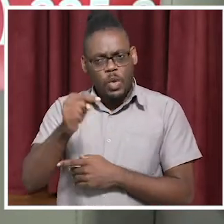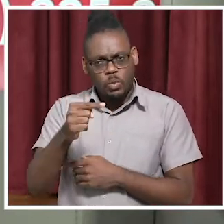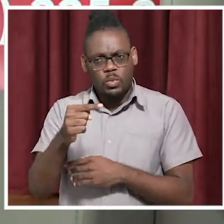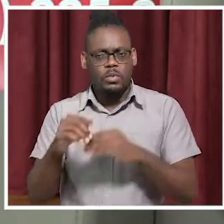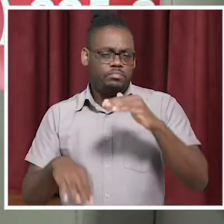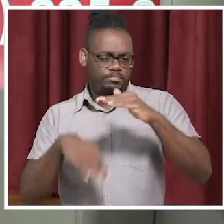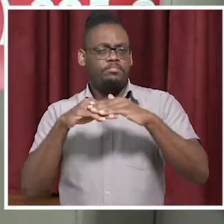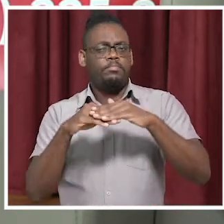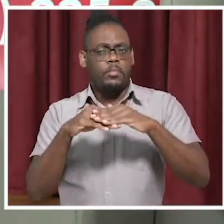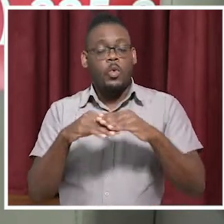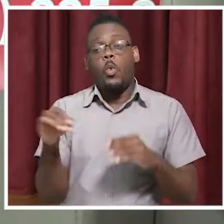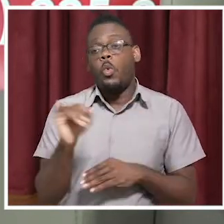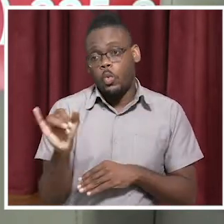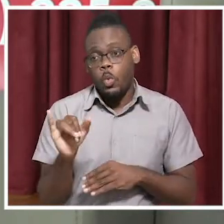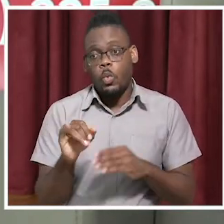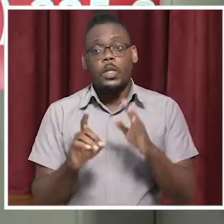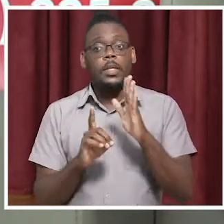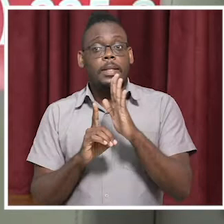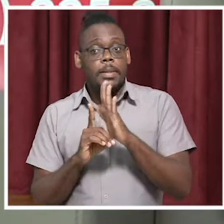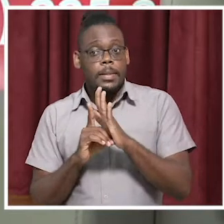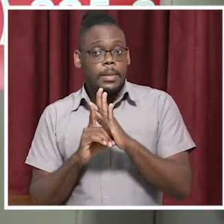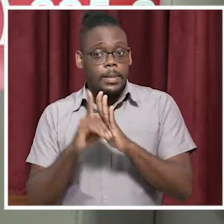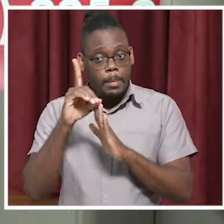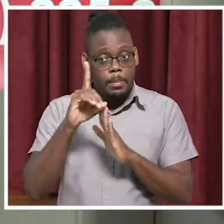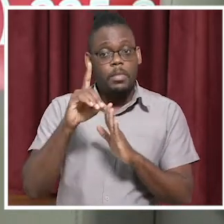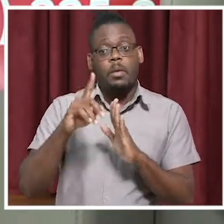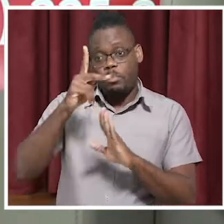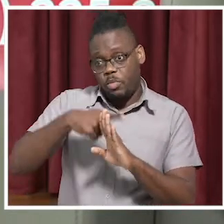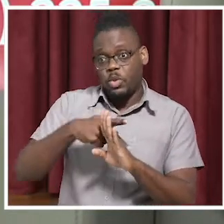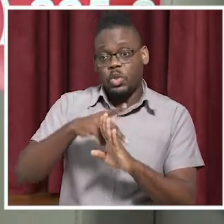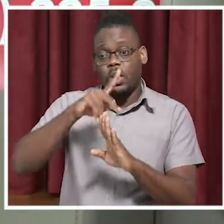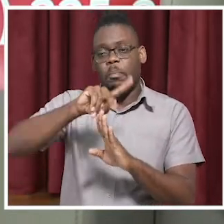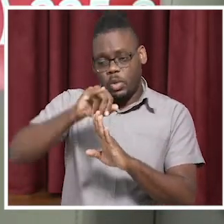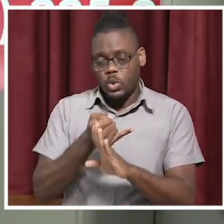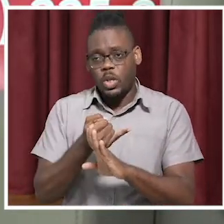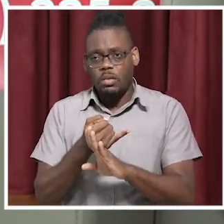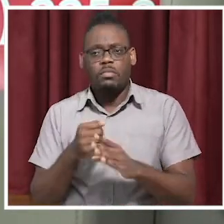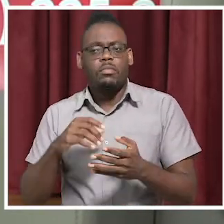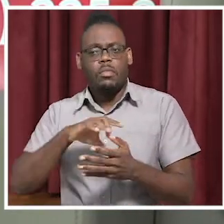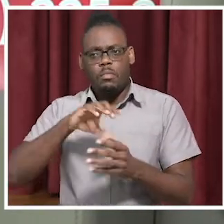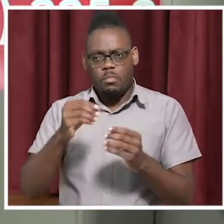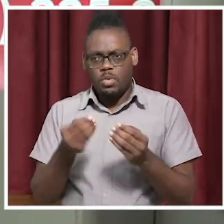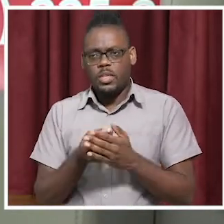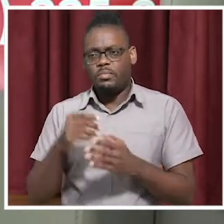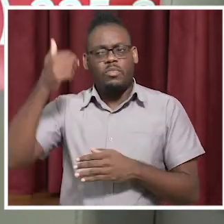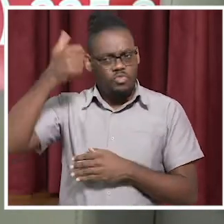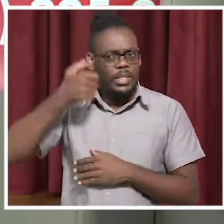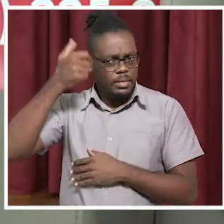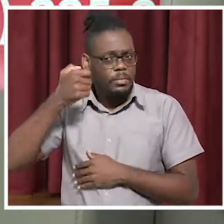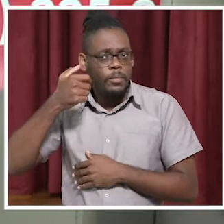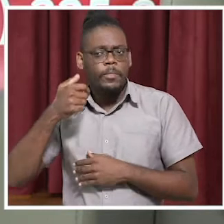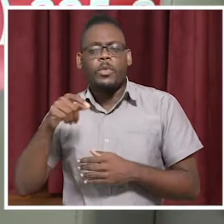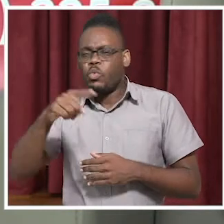development project grants. Now, development project grants, those treat with communities that are in need of road construction